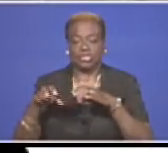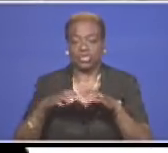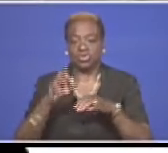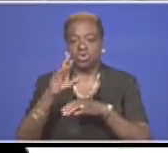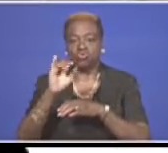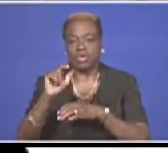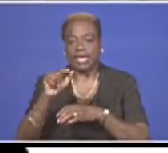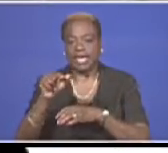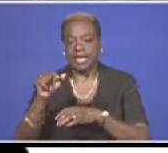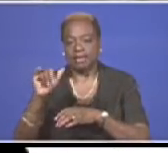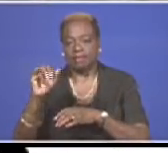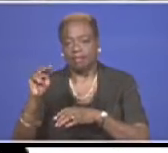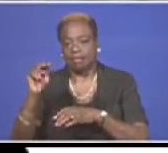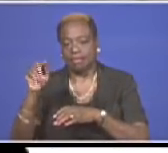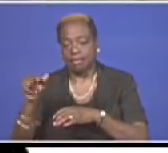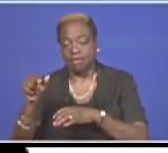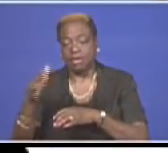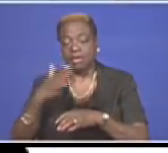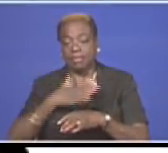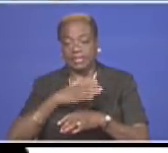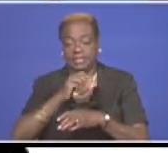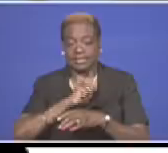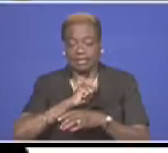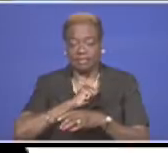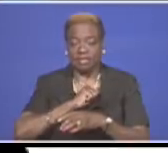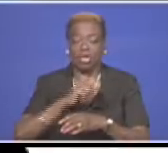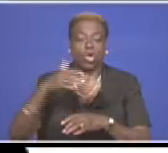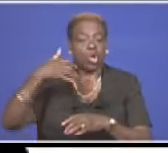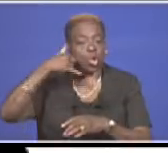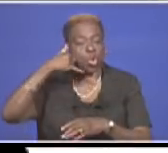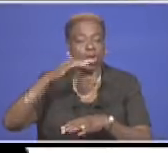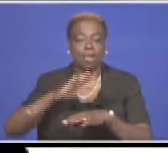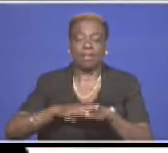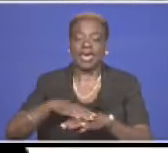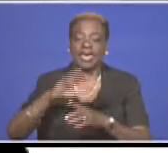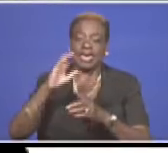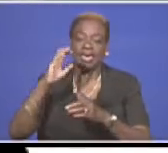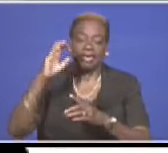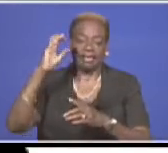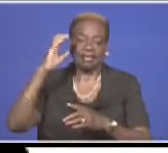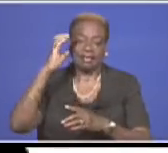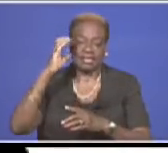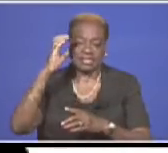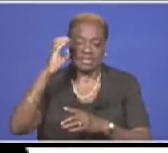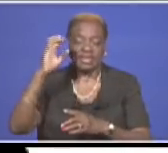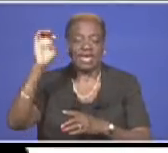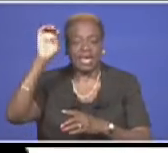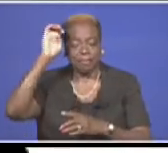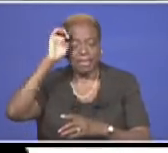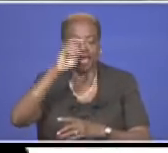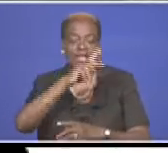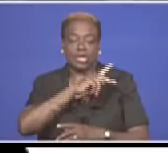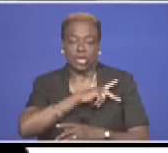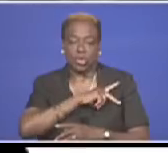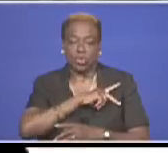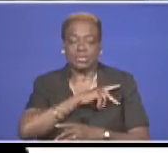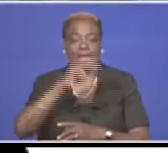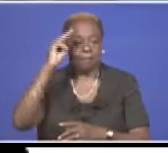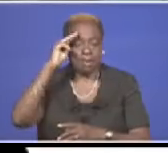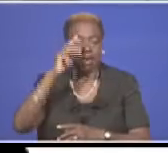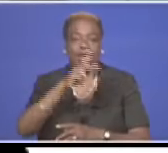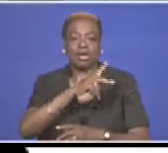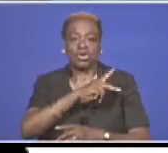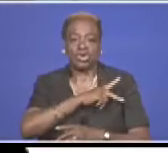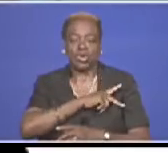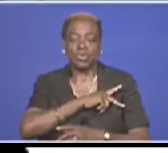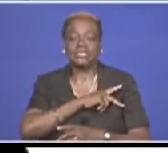the rigging myself. I called my cousin, Emil Knowles, of the legend, and said, yeah, let's do this. Mark Knowles came in and he